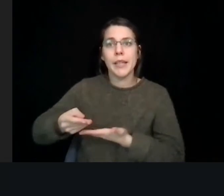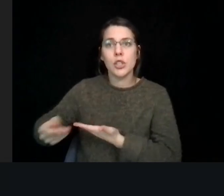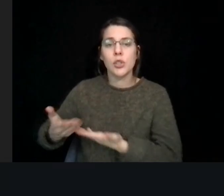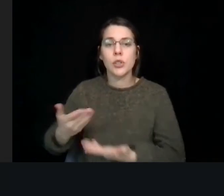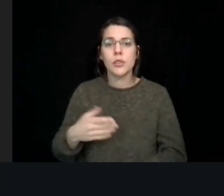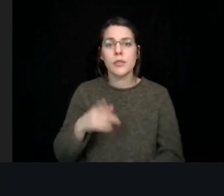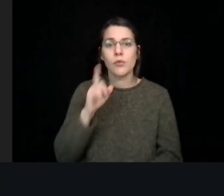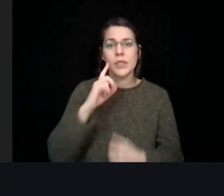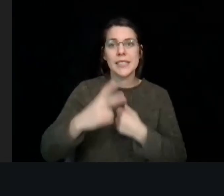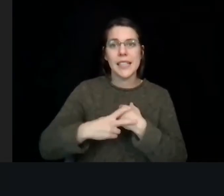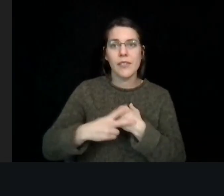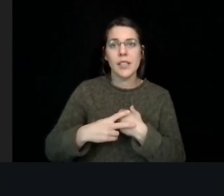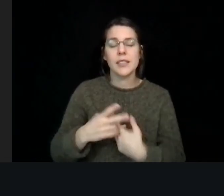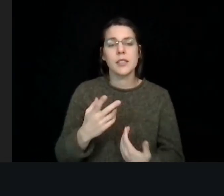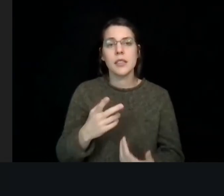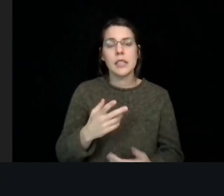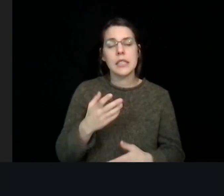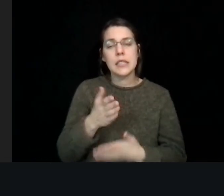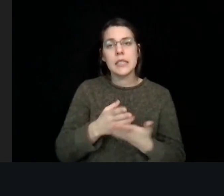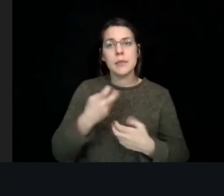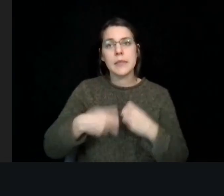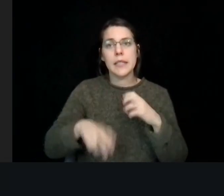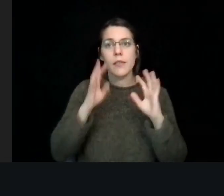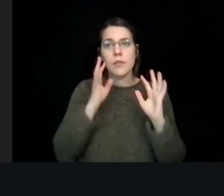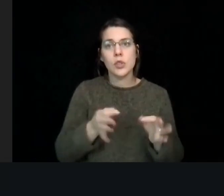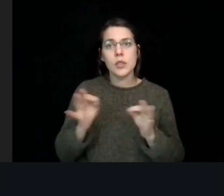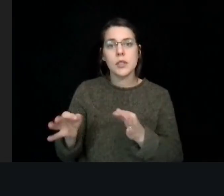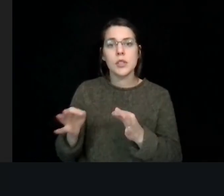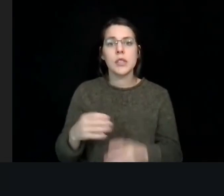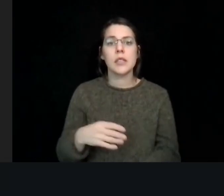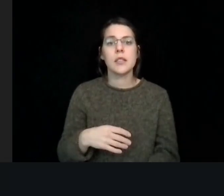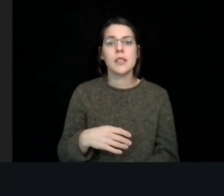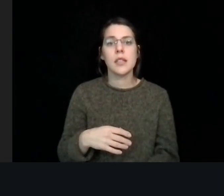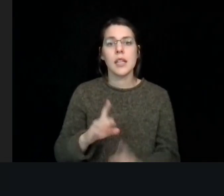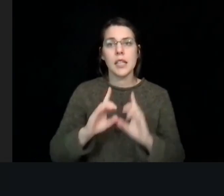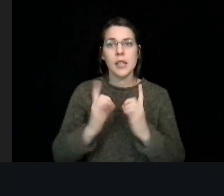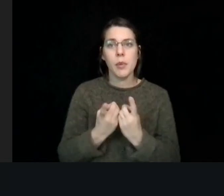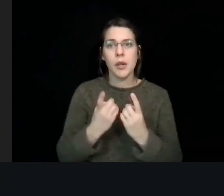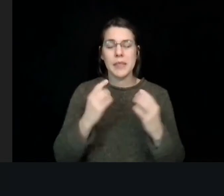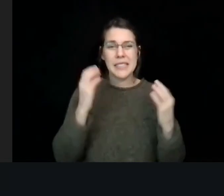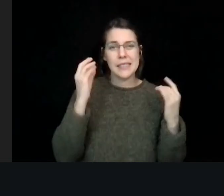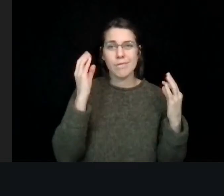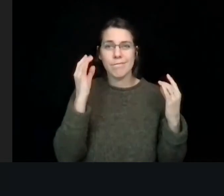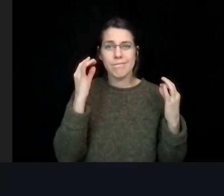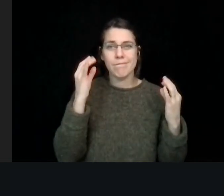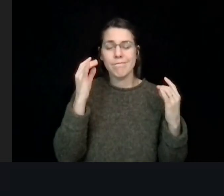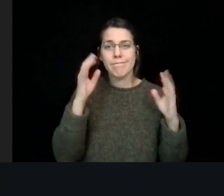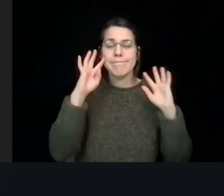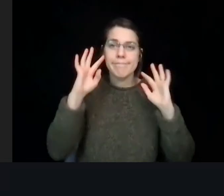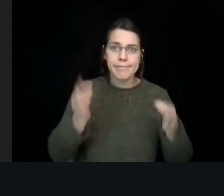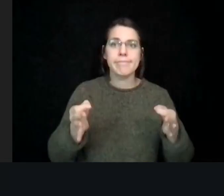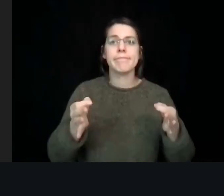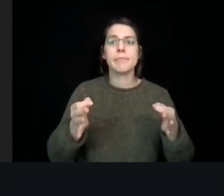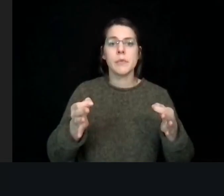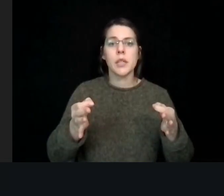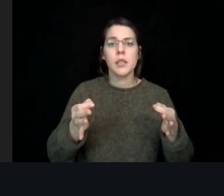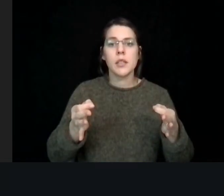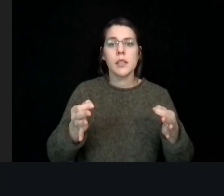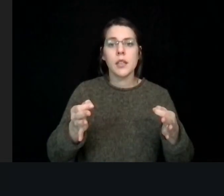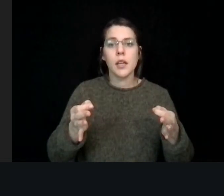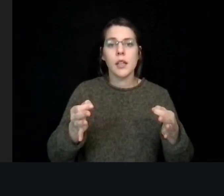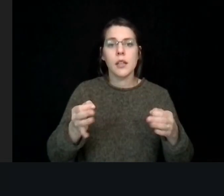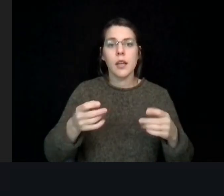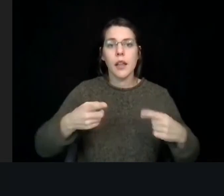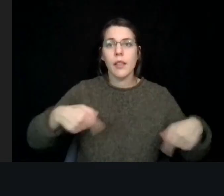tough choices that departments have been wrestling with and had to make. And then those positions that, were